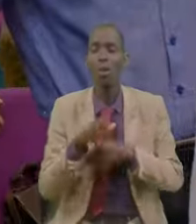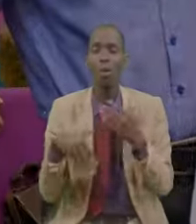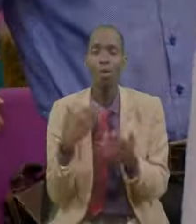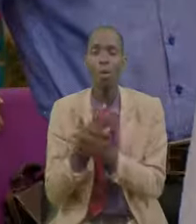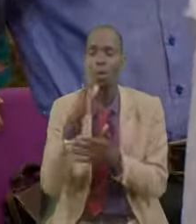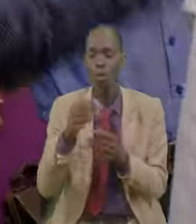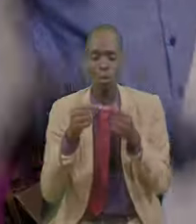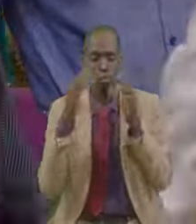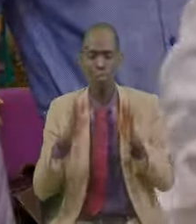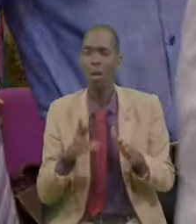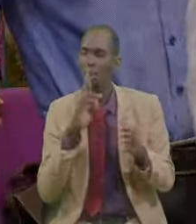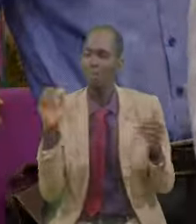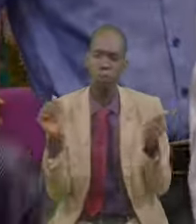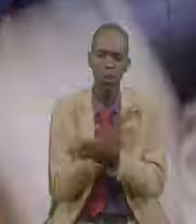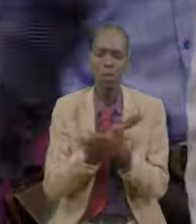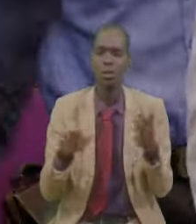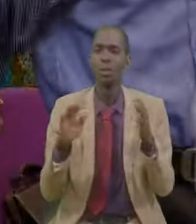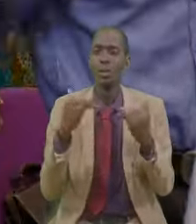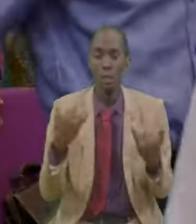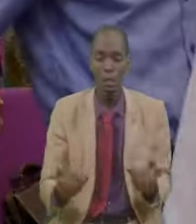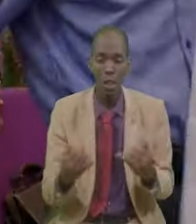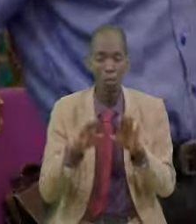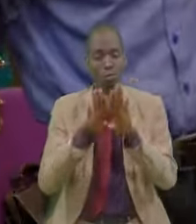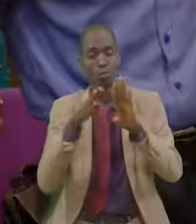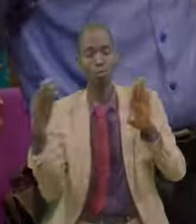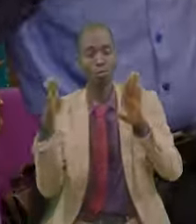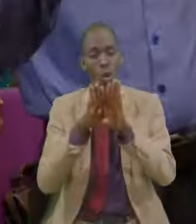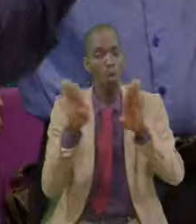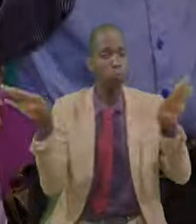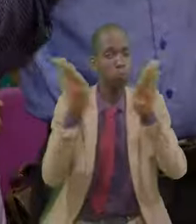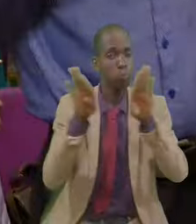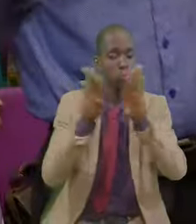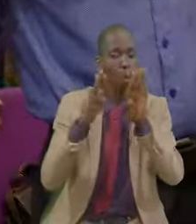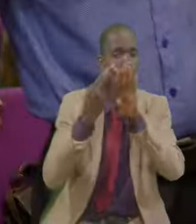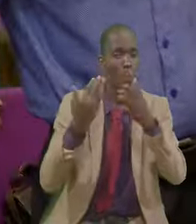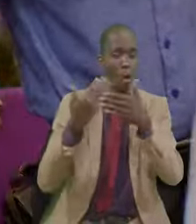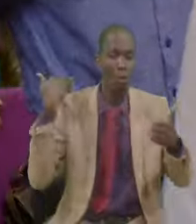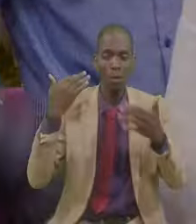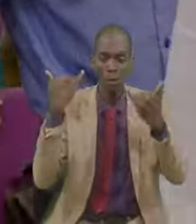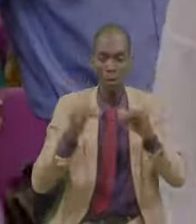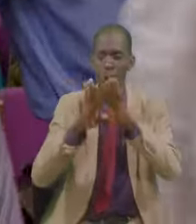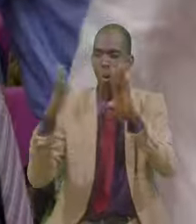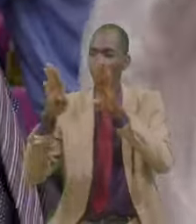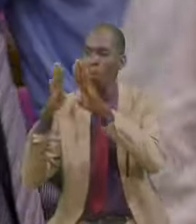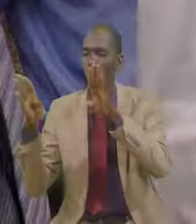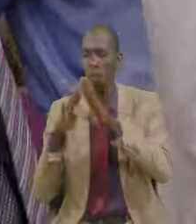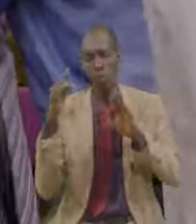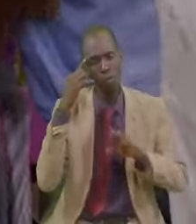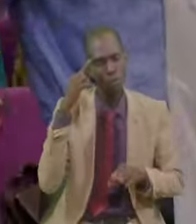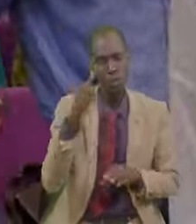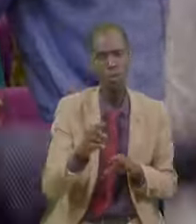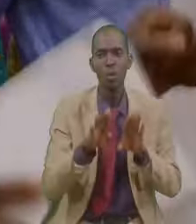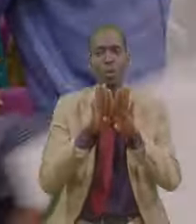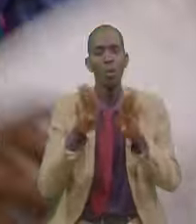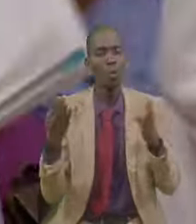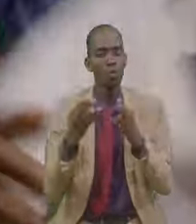destroyed. Open doors before you. Doors of opportunity before you. And doors of